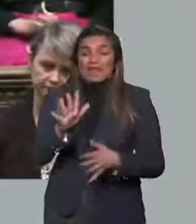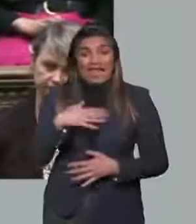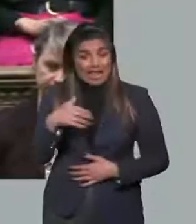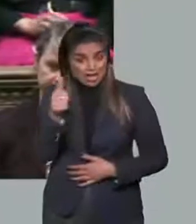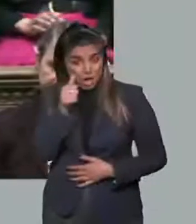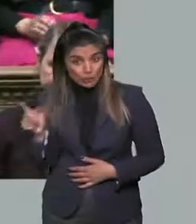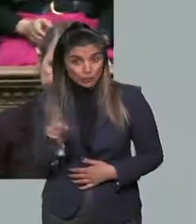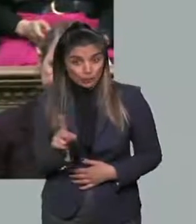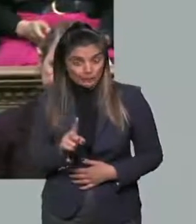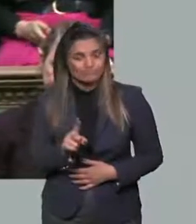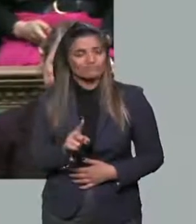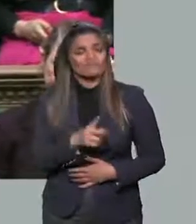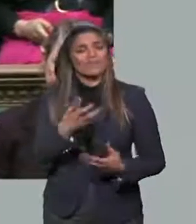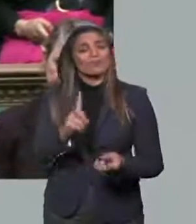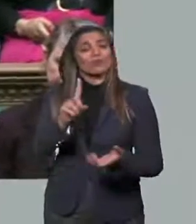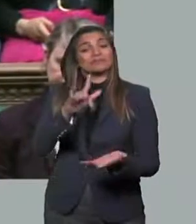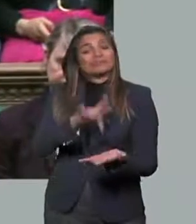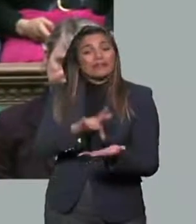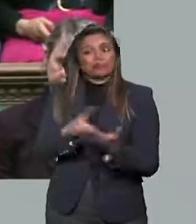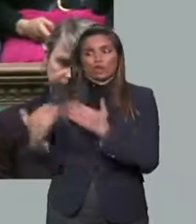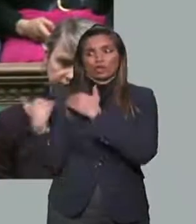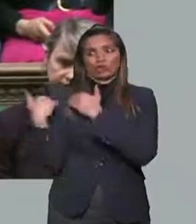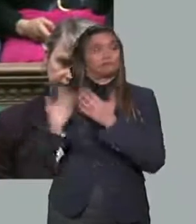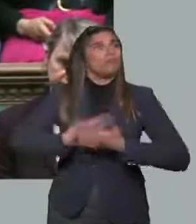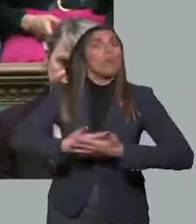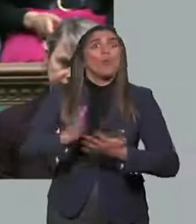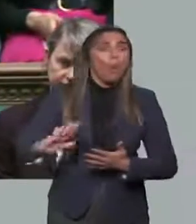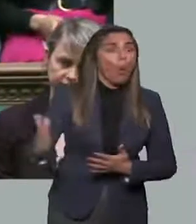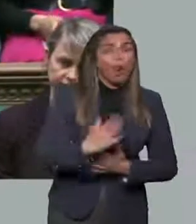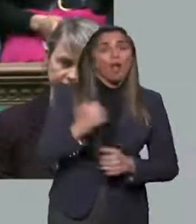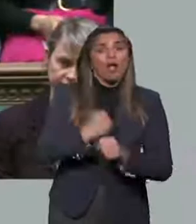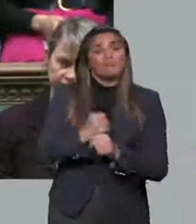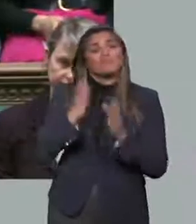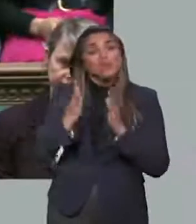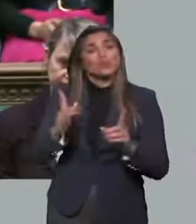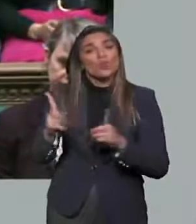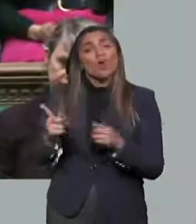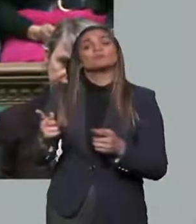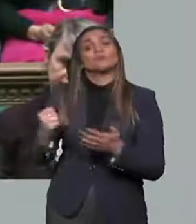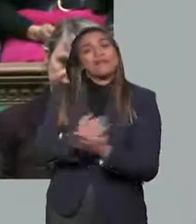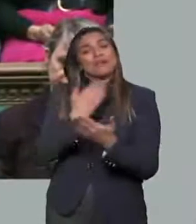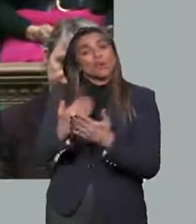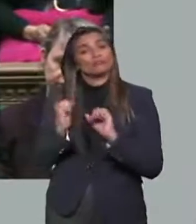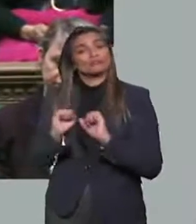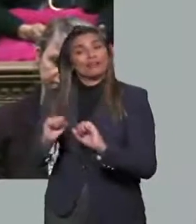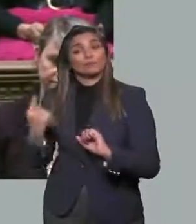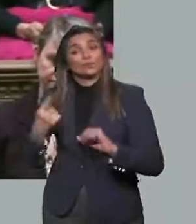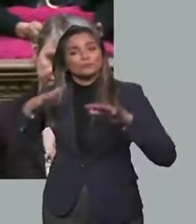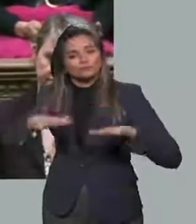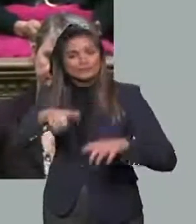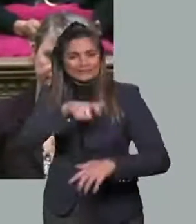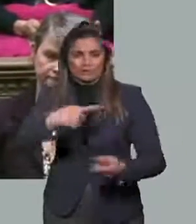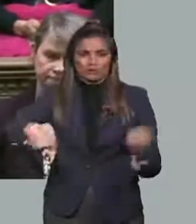is the central duty of any government is to keep the British people safe. There are now